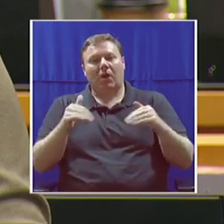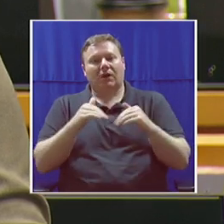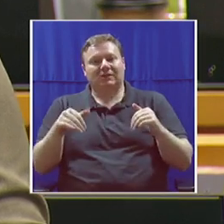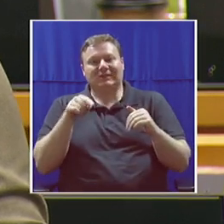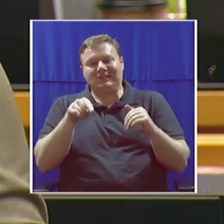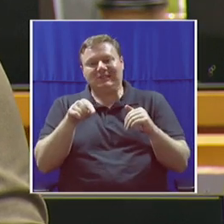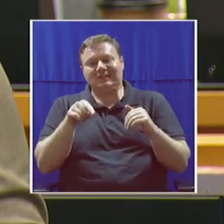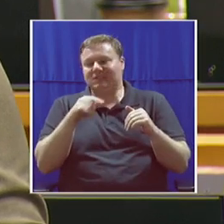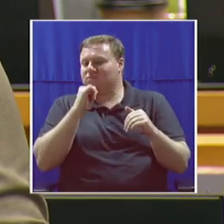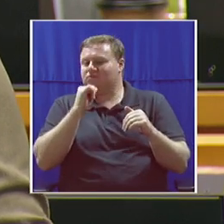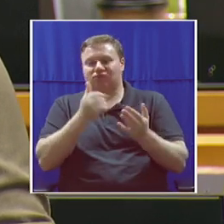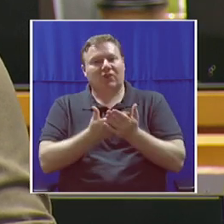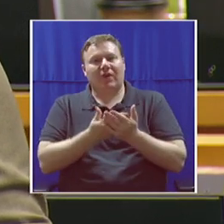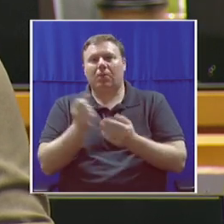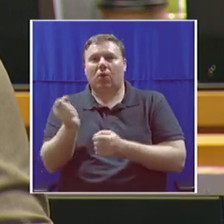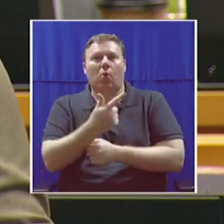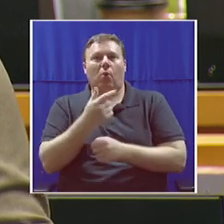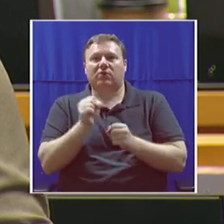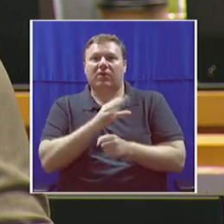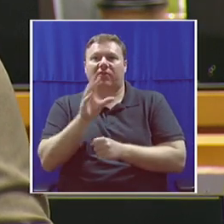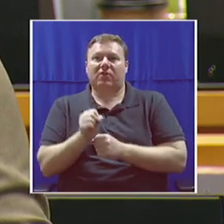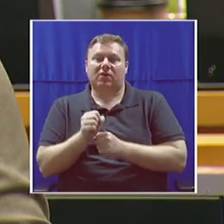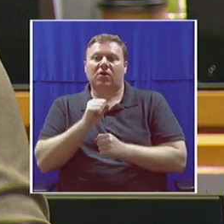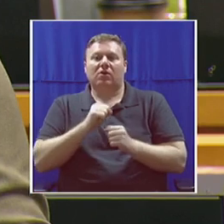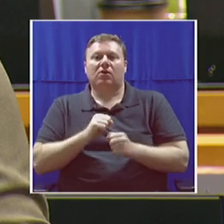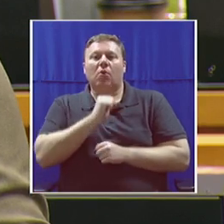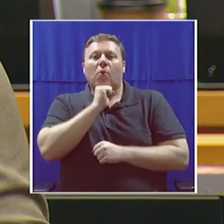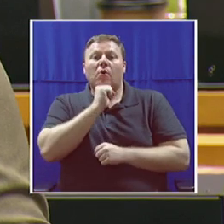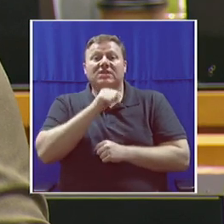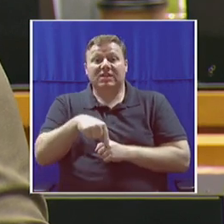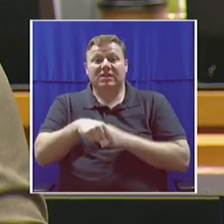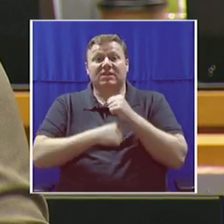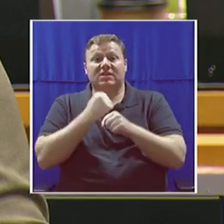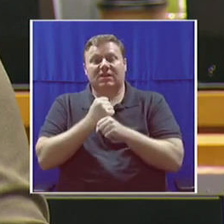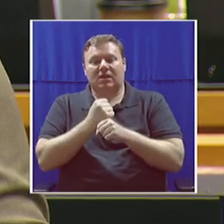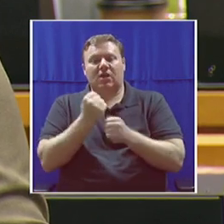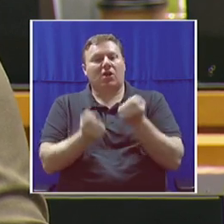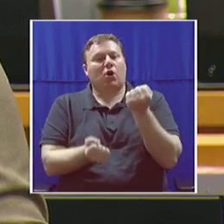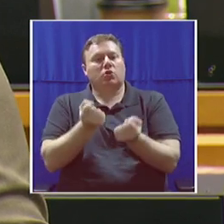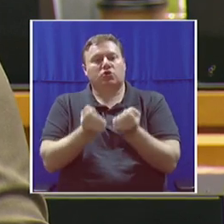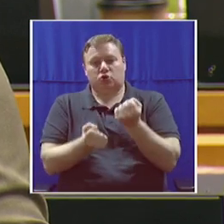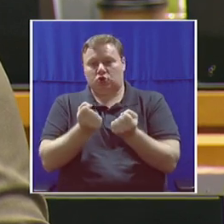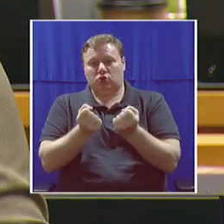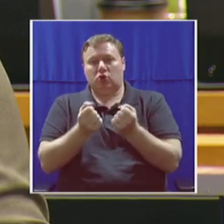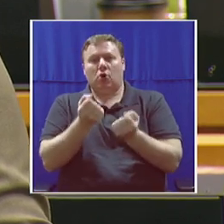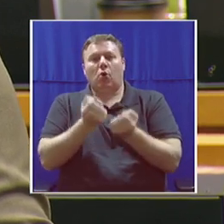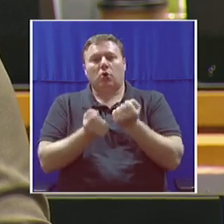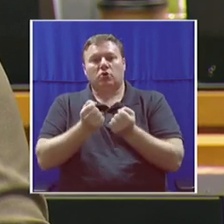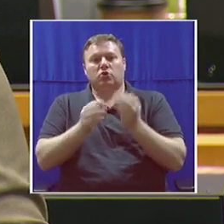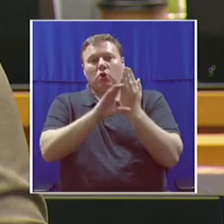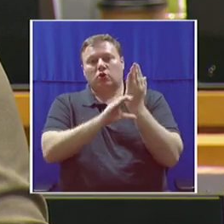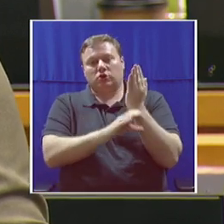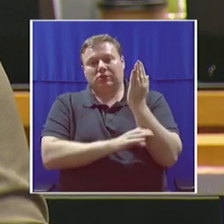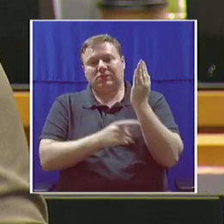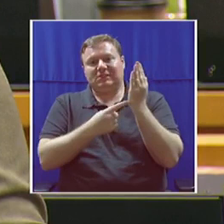to all South Africans in August this year the Constitutional Court found that it's unfair to afford redress to some